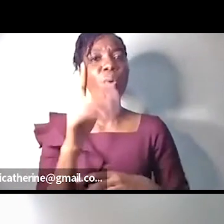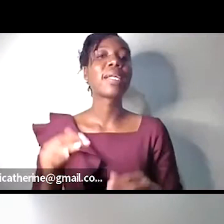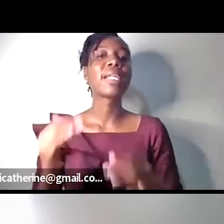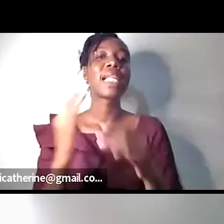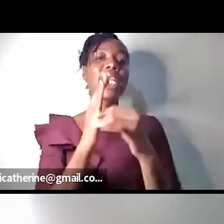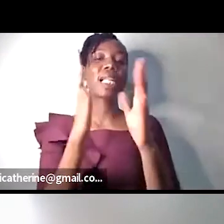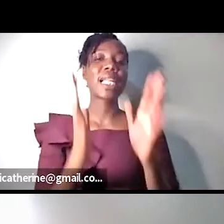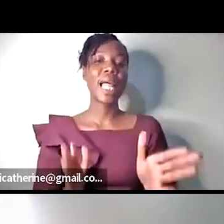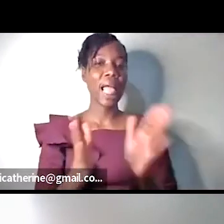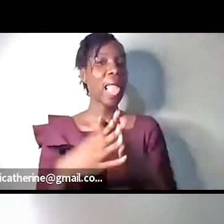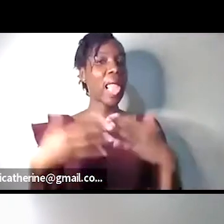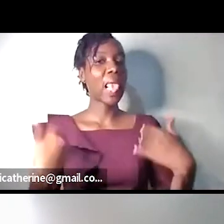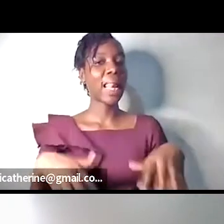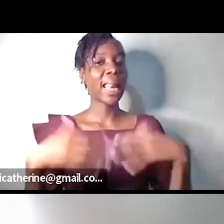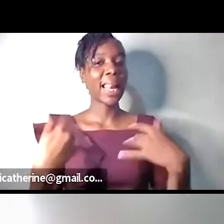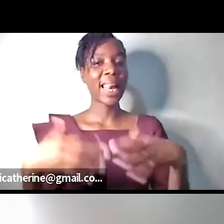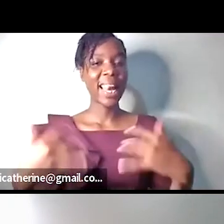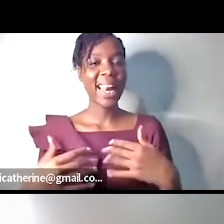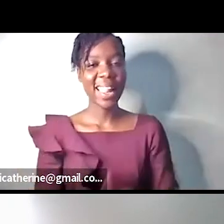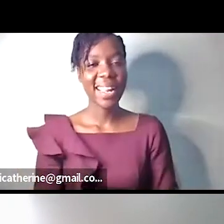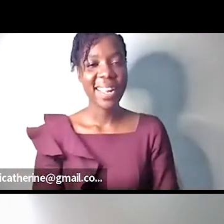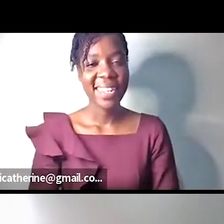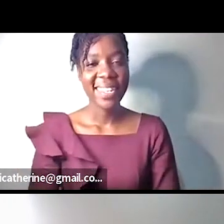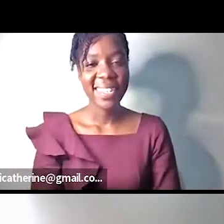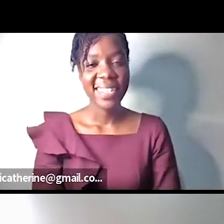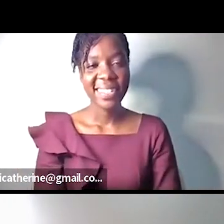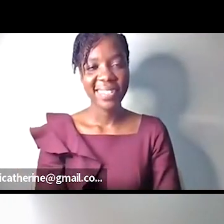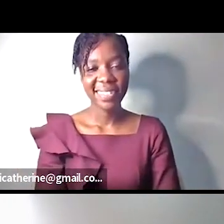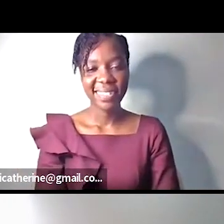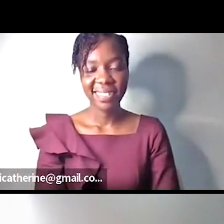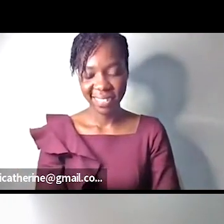like, hey. Yes.